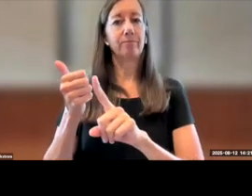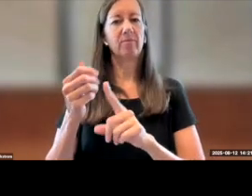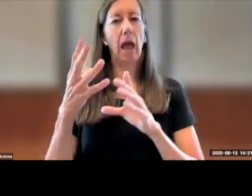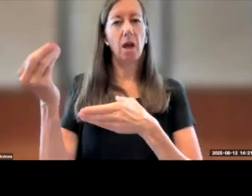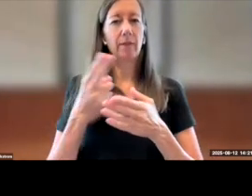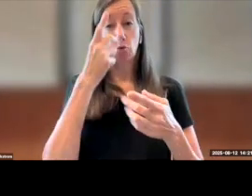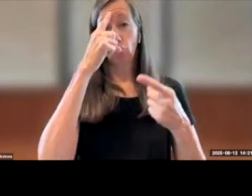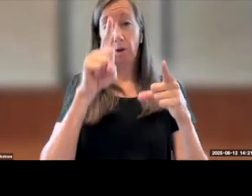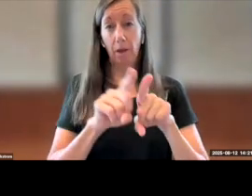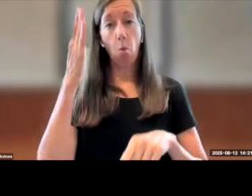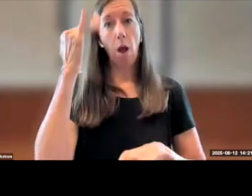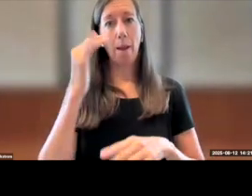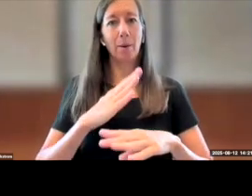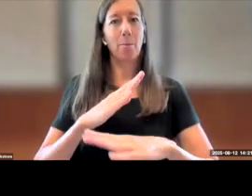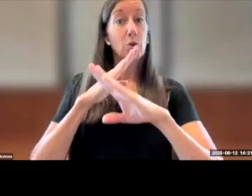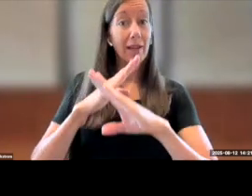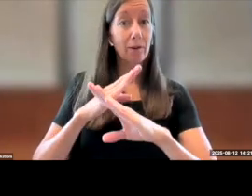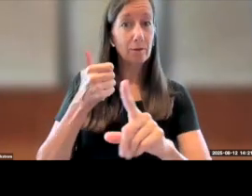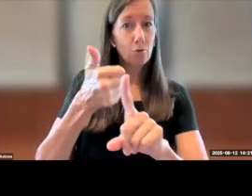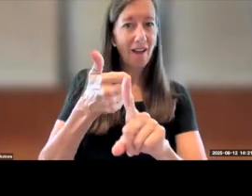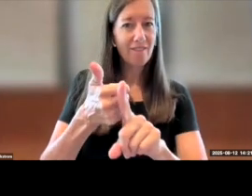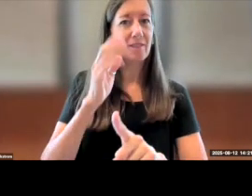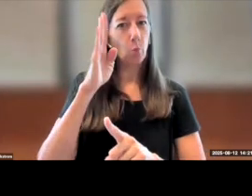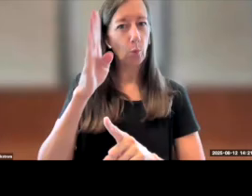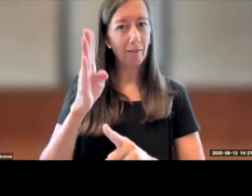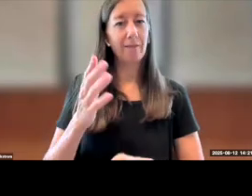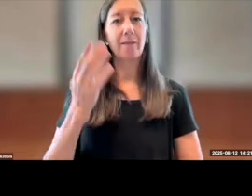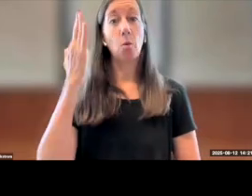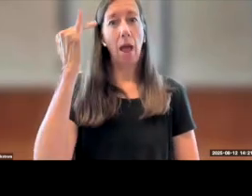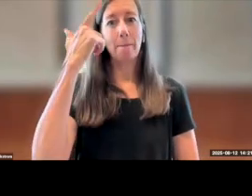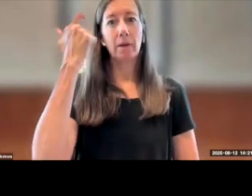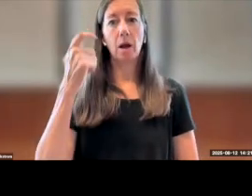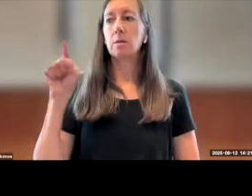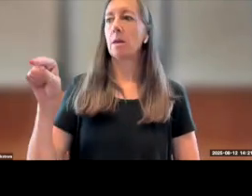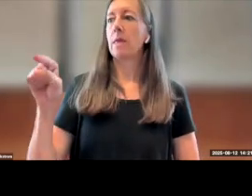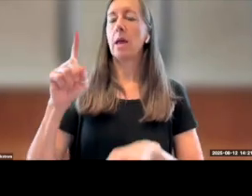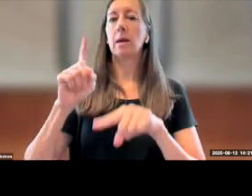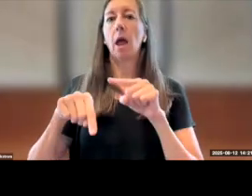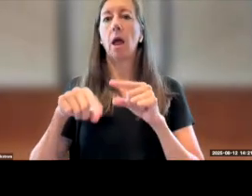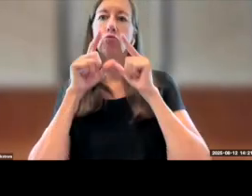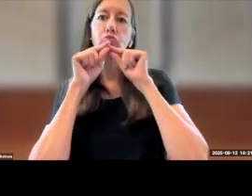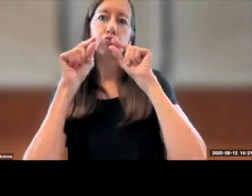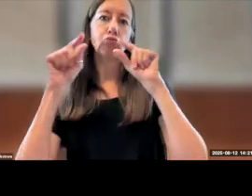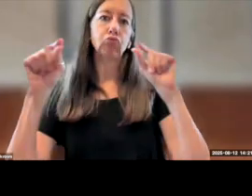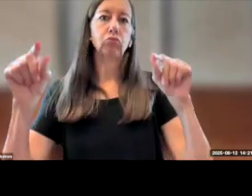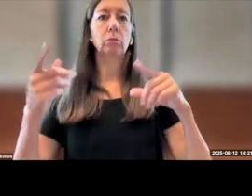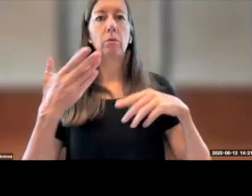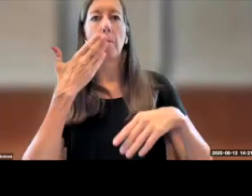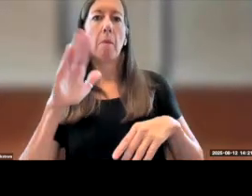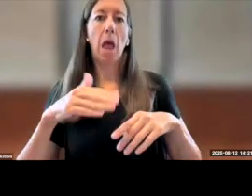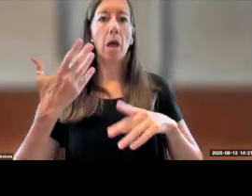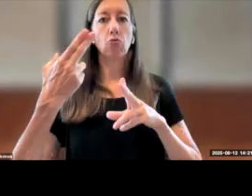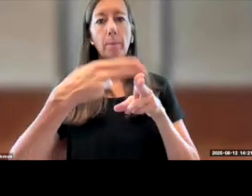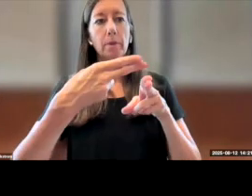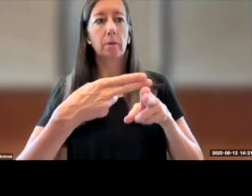you so that you do not get in a position where they can badmouth you to other potential jobs and employers.